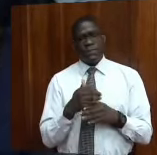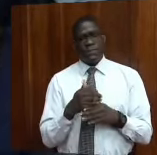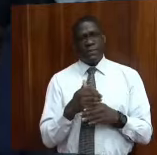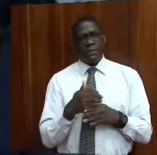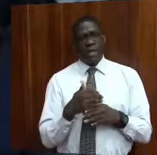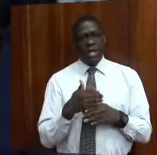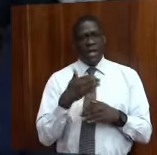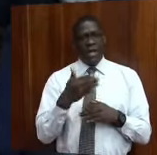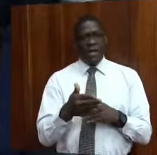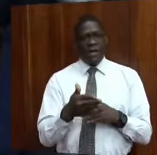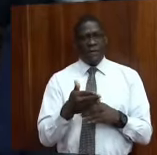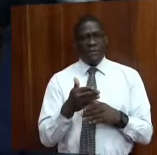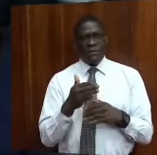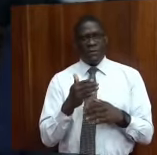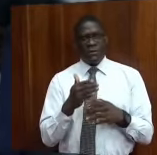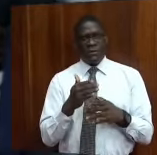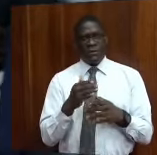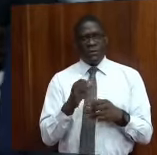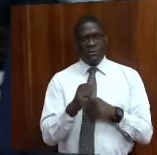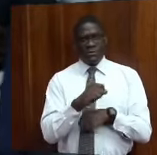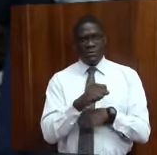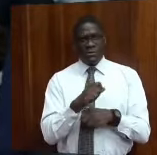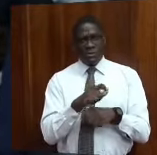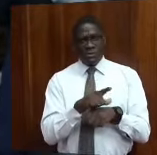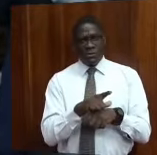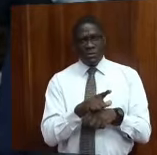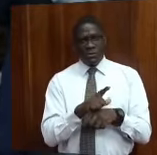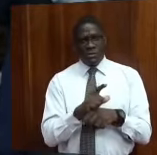It was the St. Lucia Labour Party that